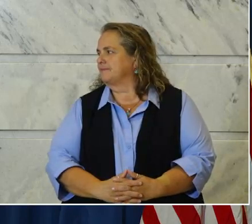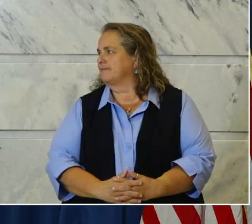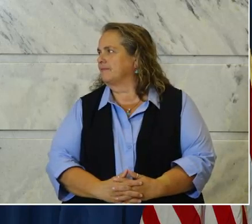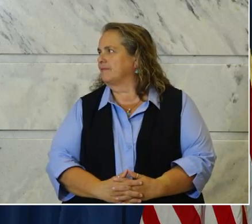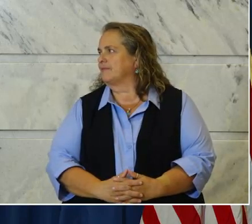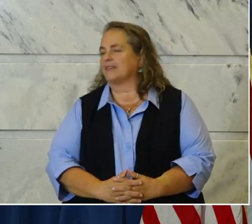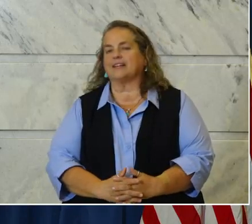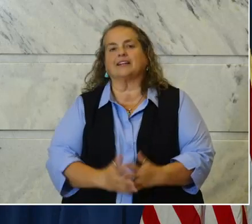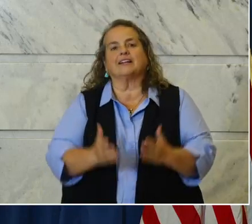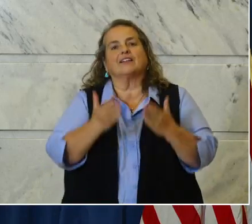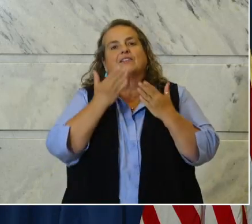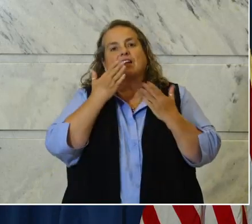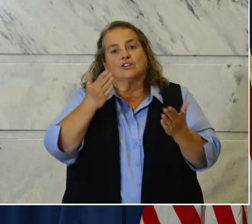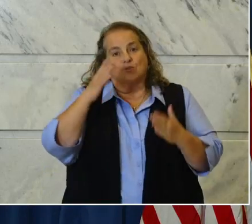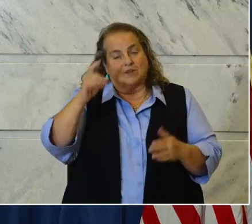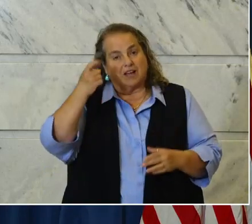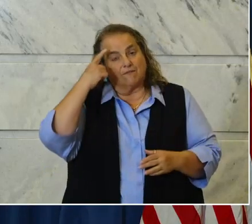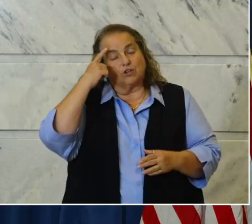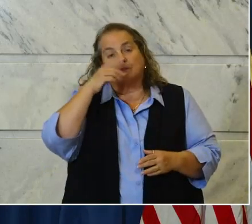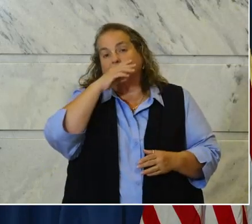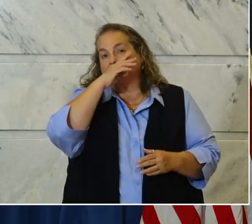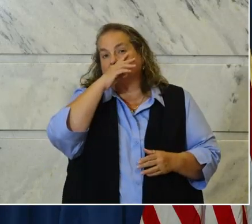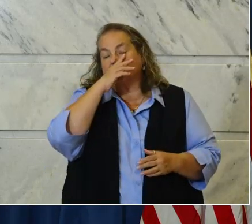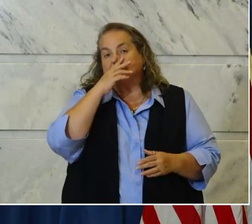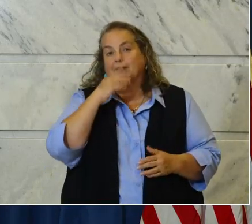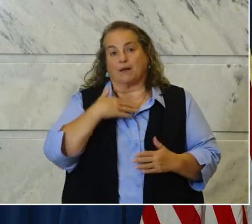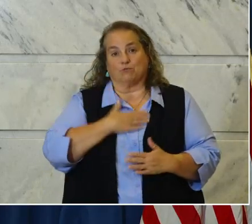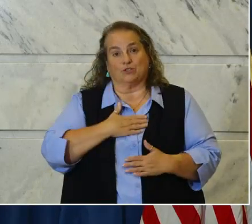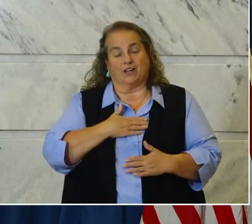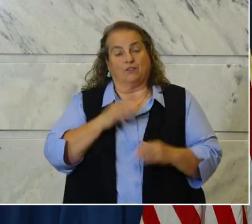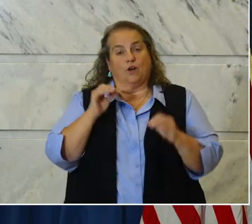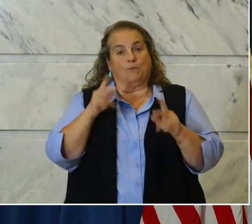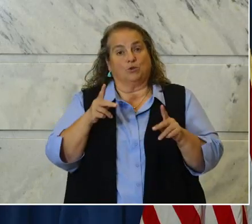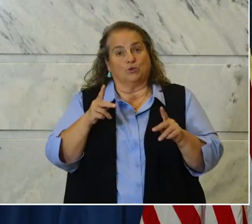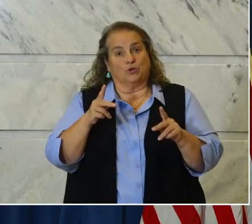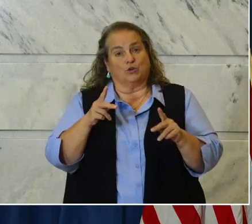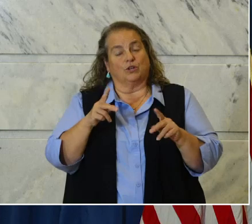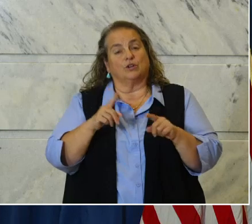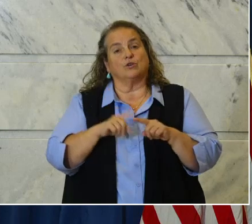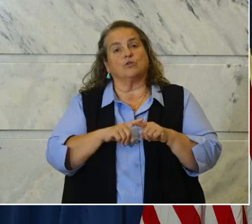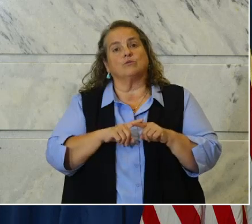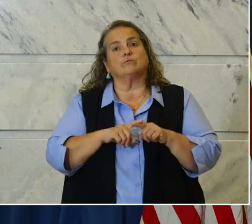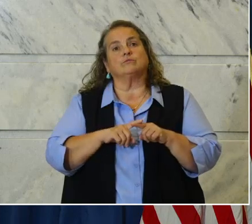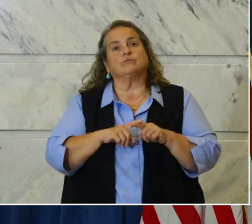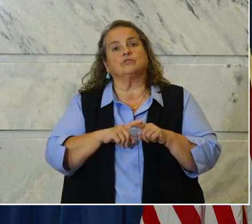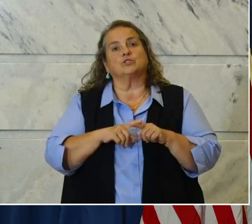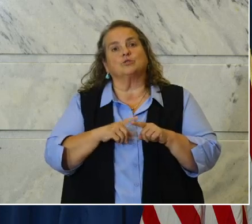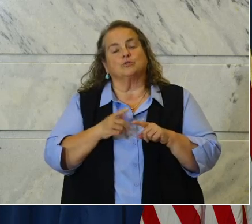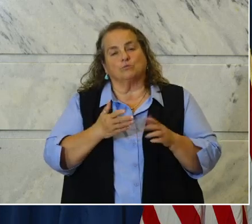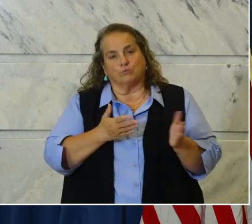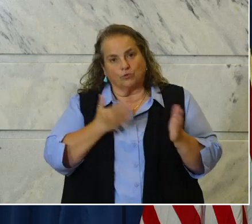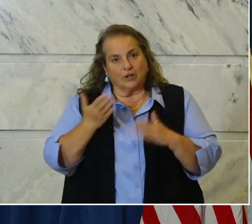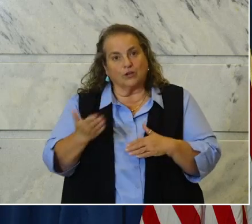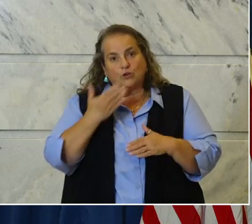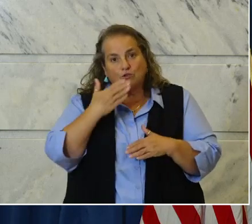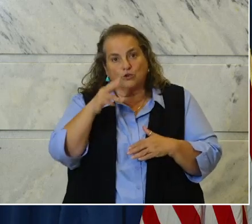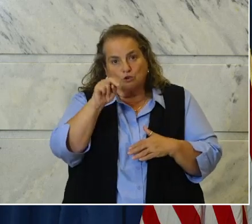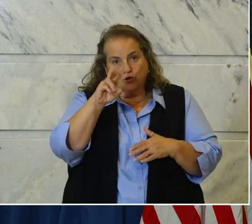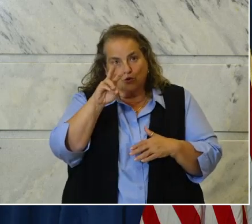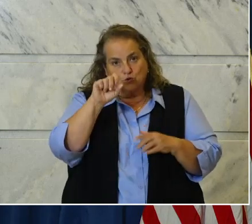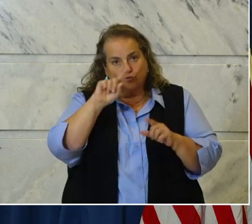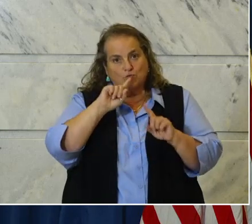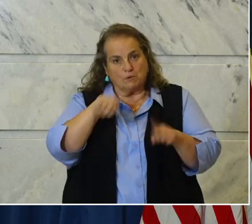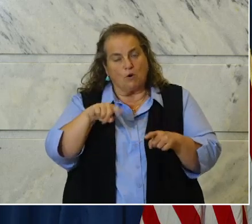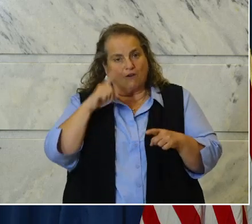Well, thank you, Governor, and I appreciate the opportunity to bring the good news report